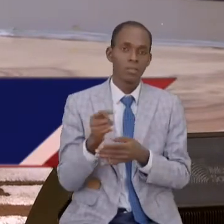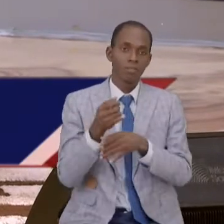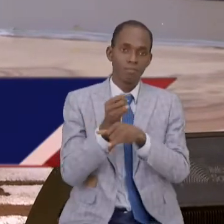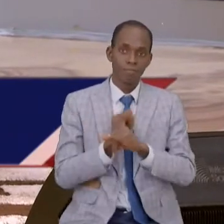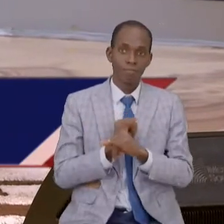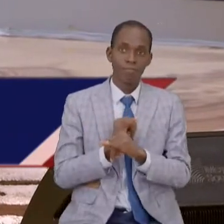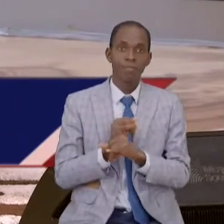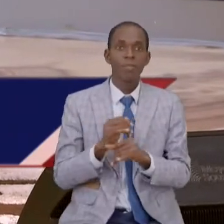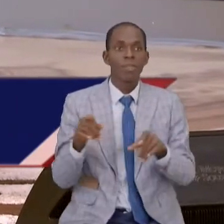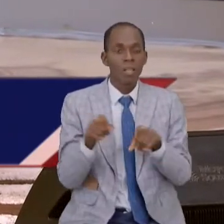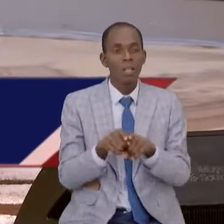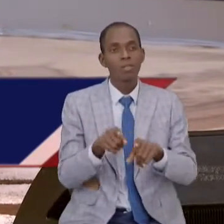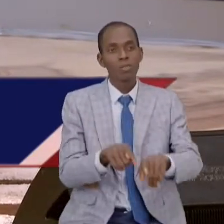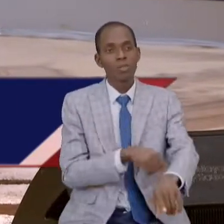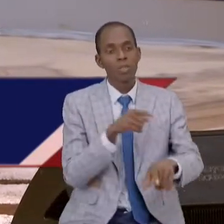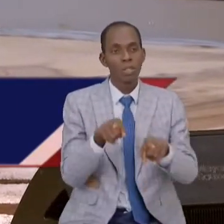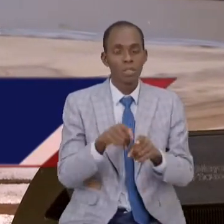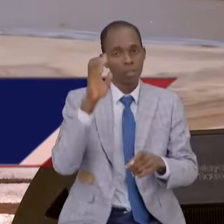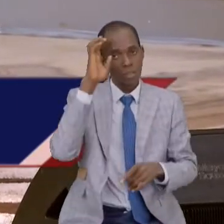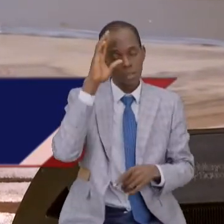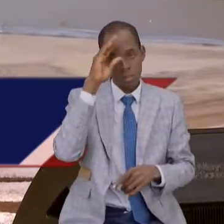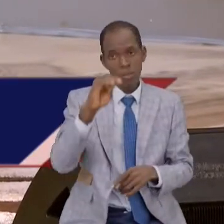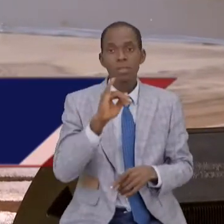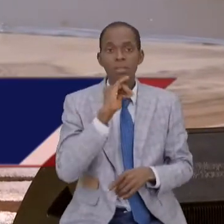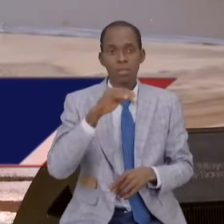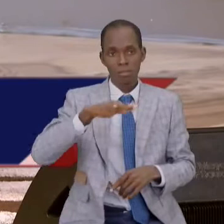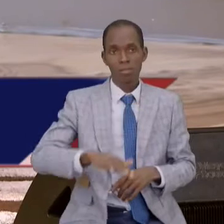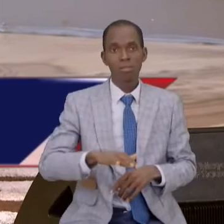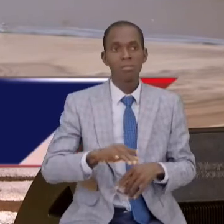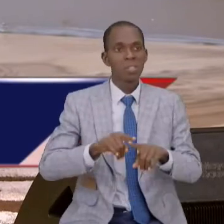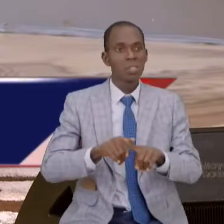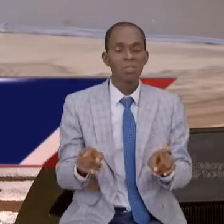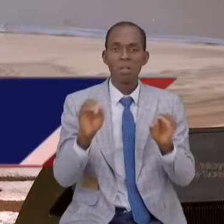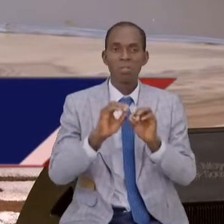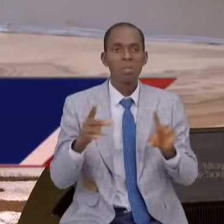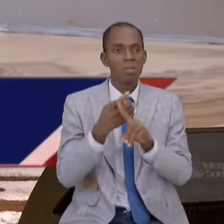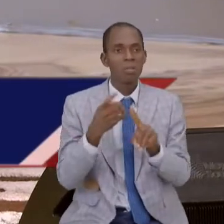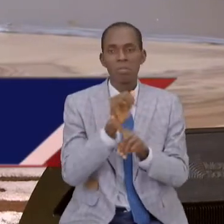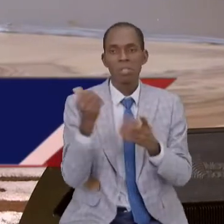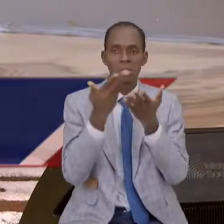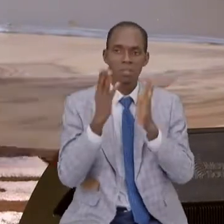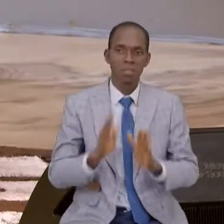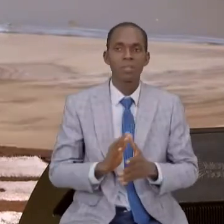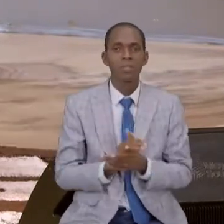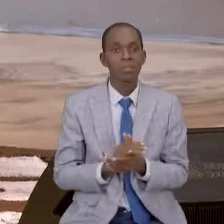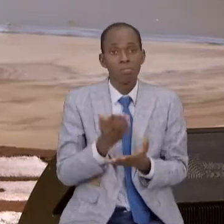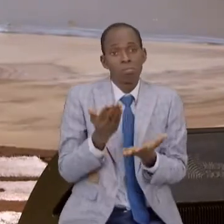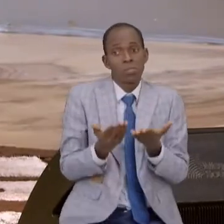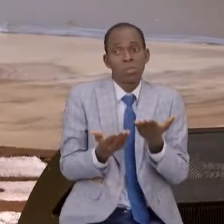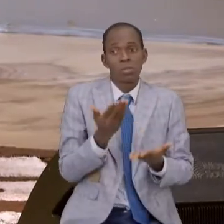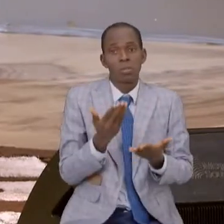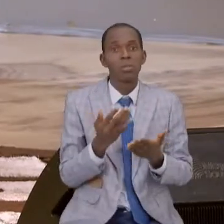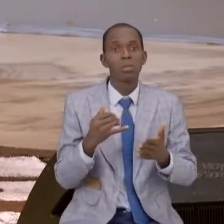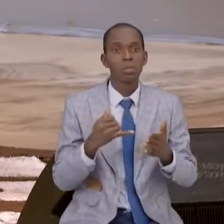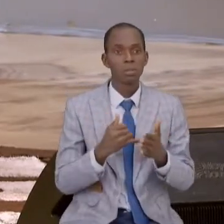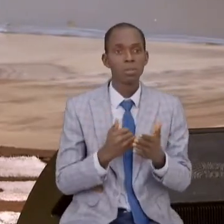as long as he is a child, differeth nothing from a servant, though he be